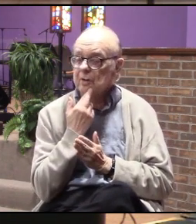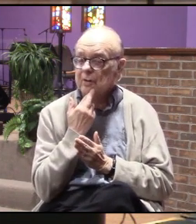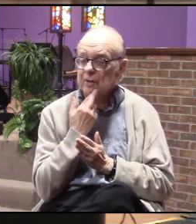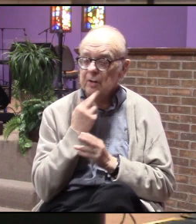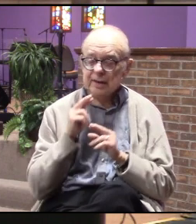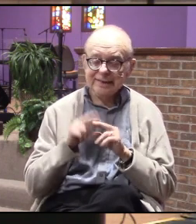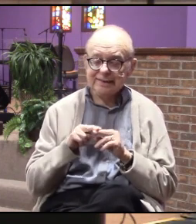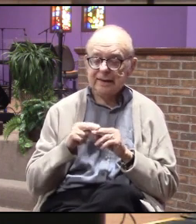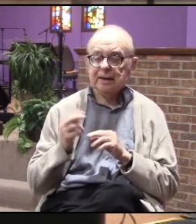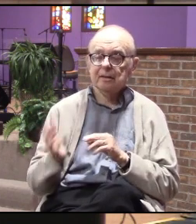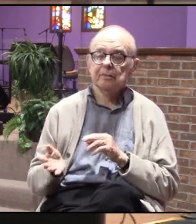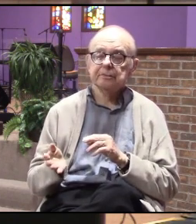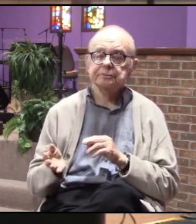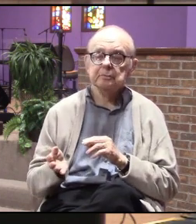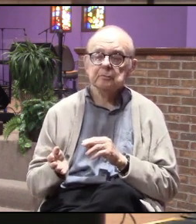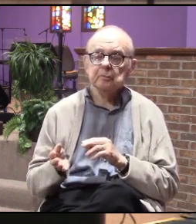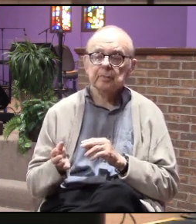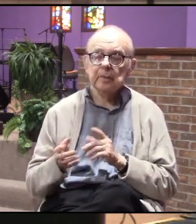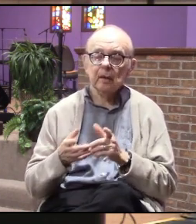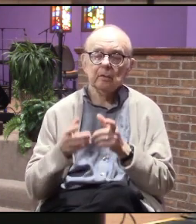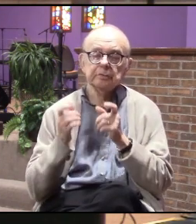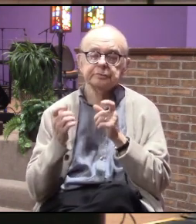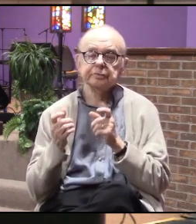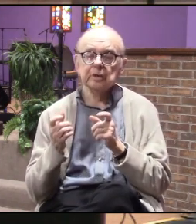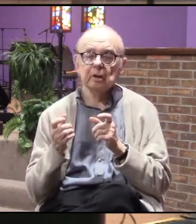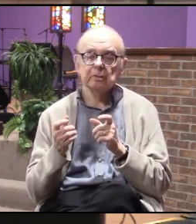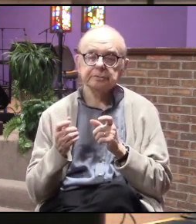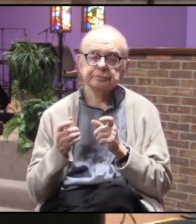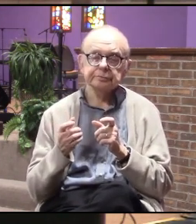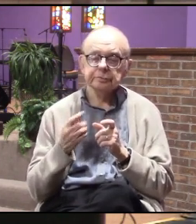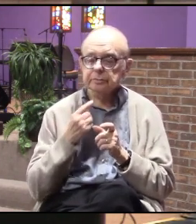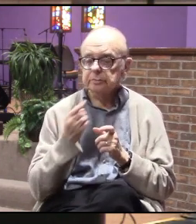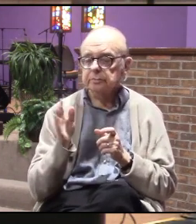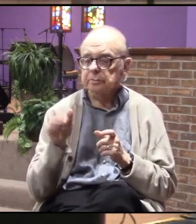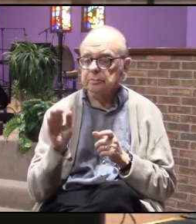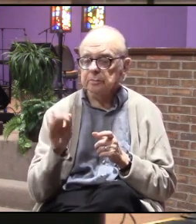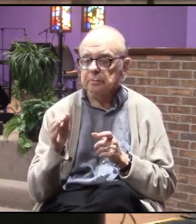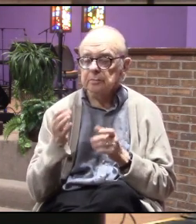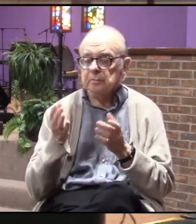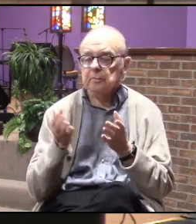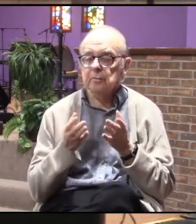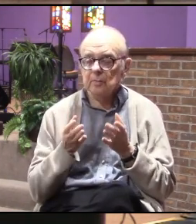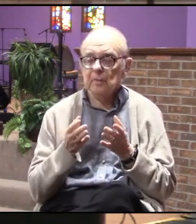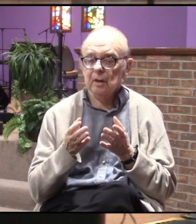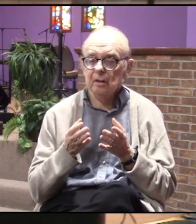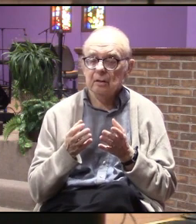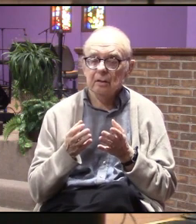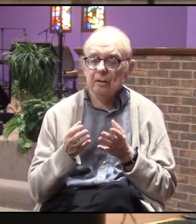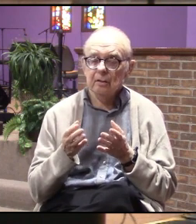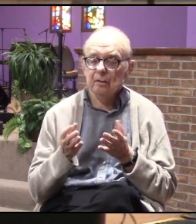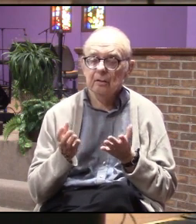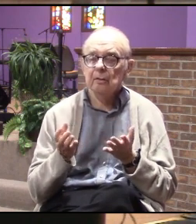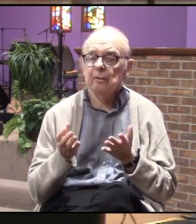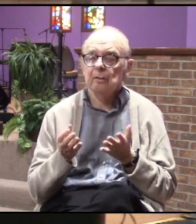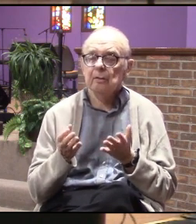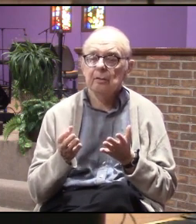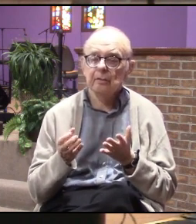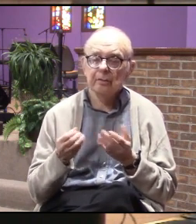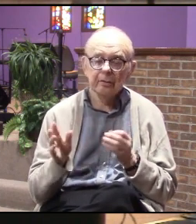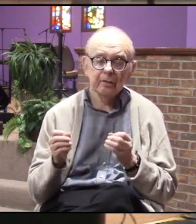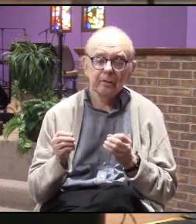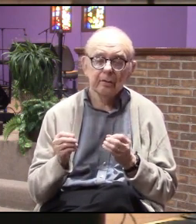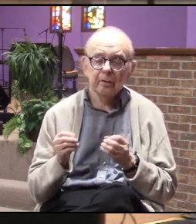and you're sitting there, and then all of a sudden you say, "Hey, I want to." They've made